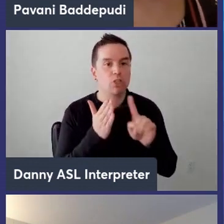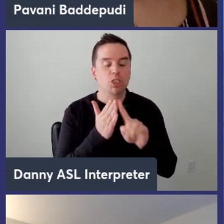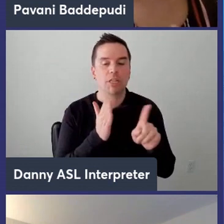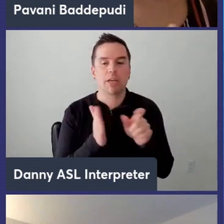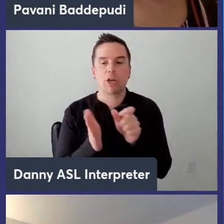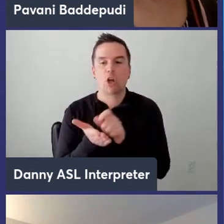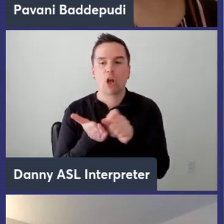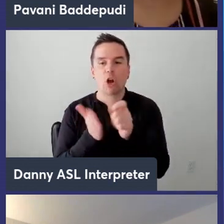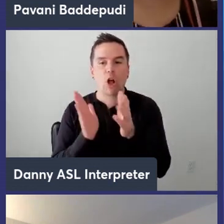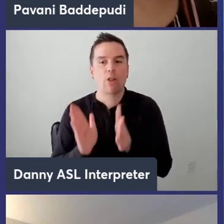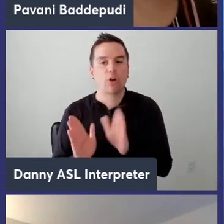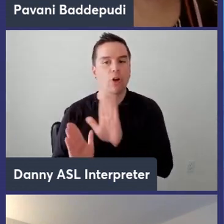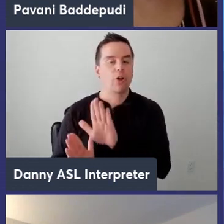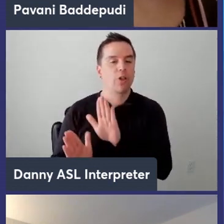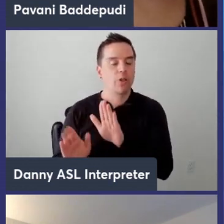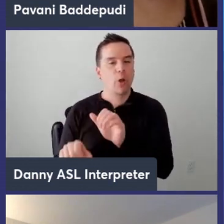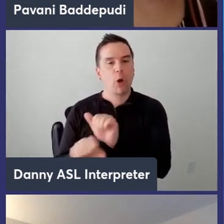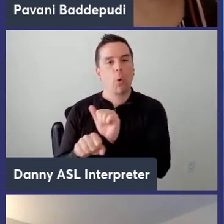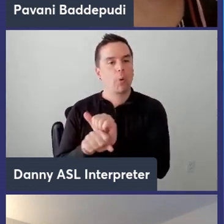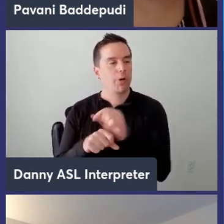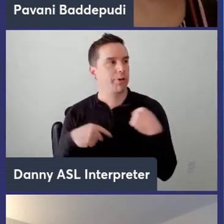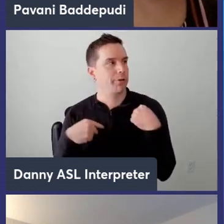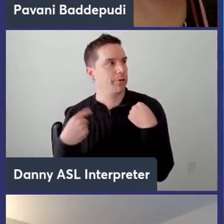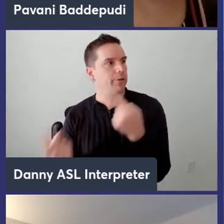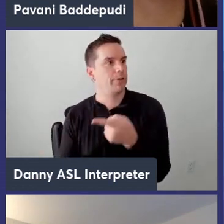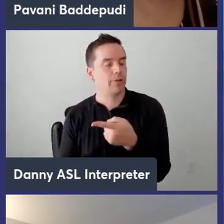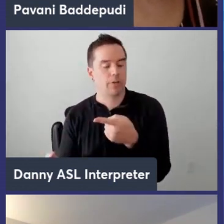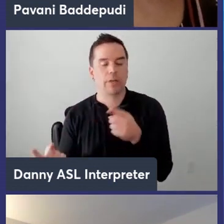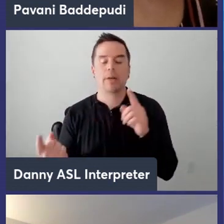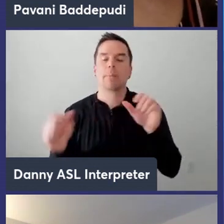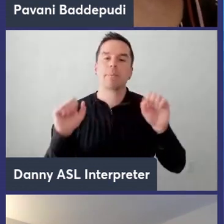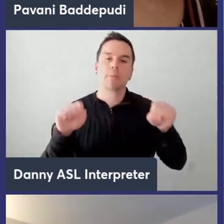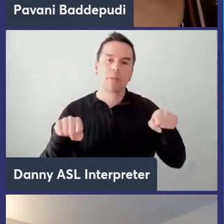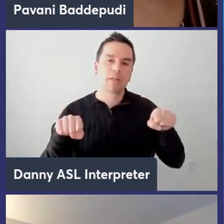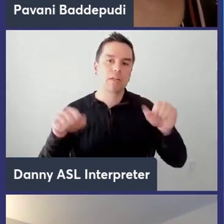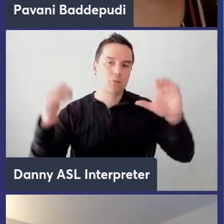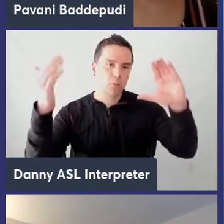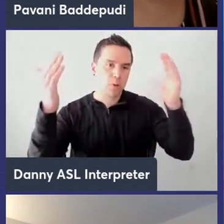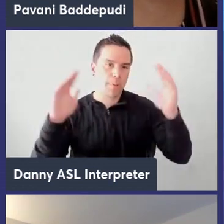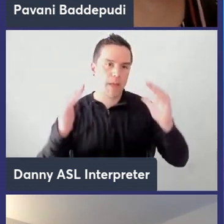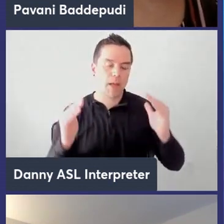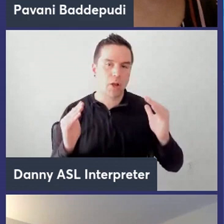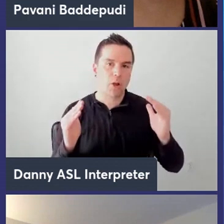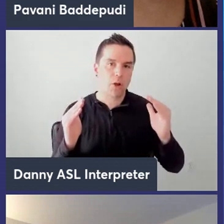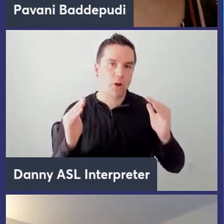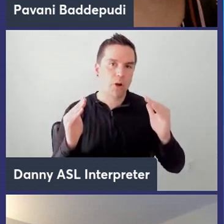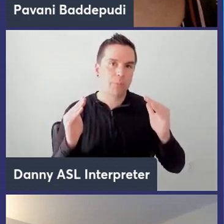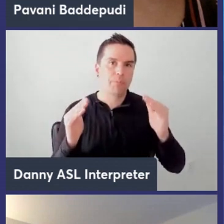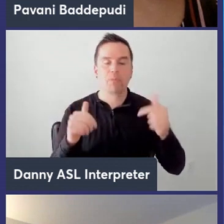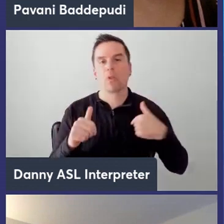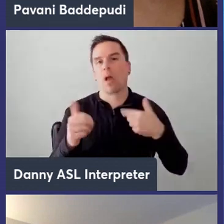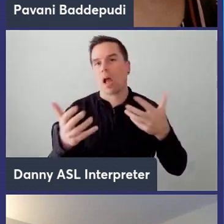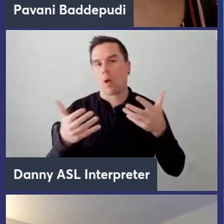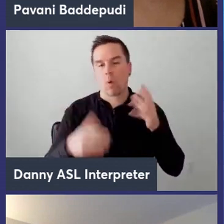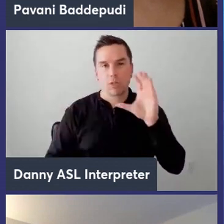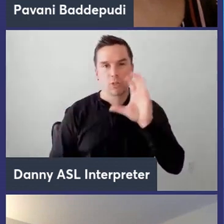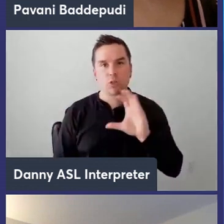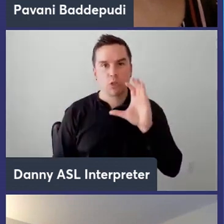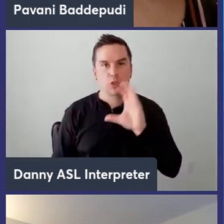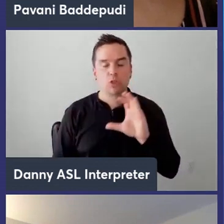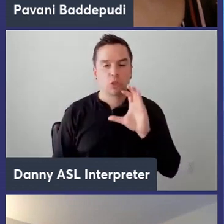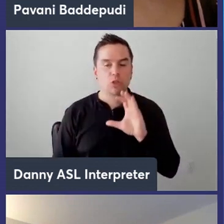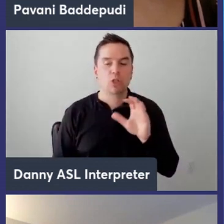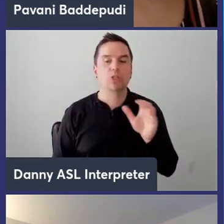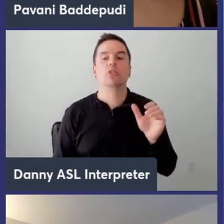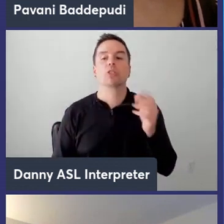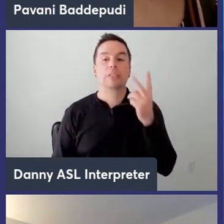work, right? Being able to compare, like, you know, I want to do a search across there to see